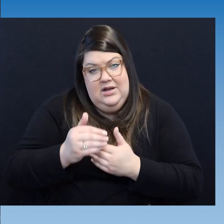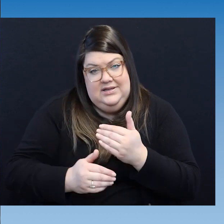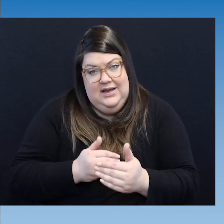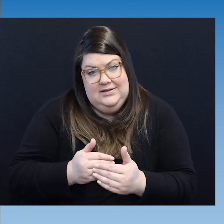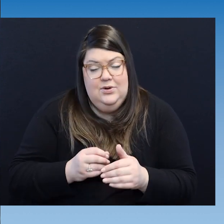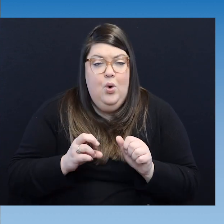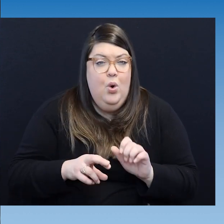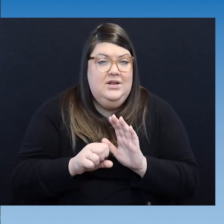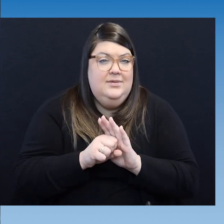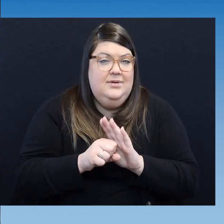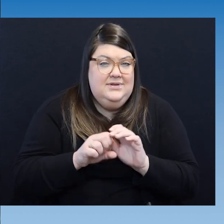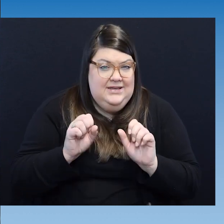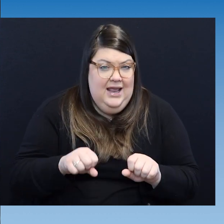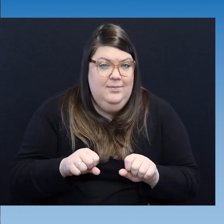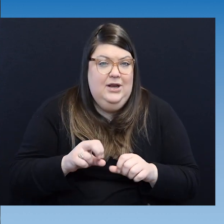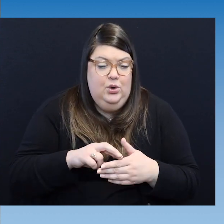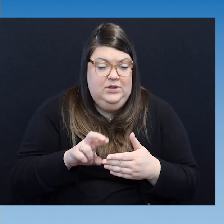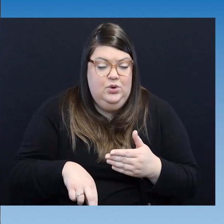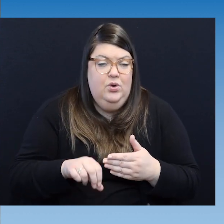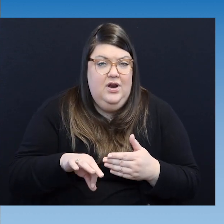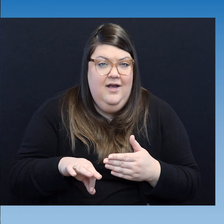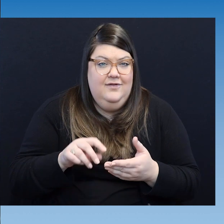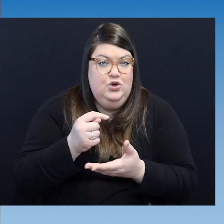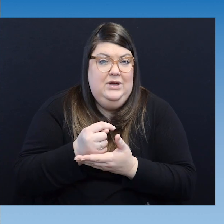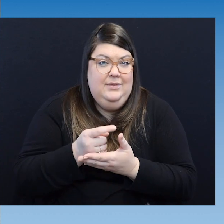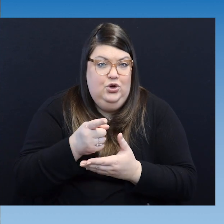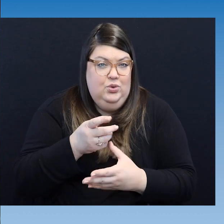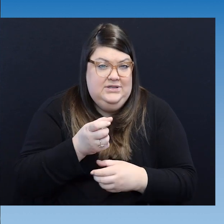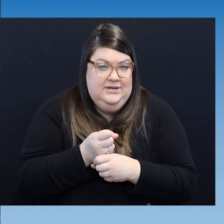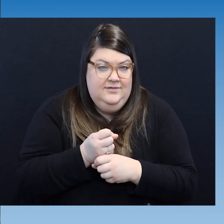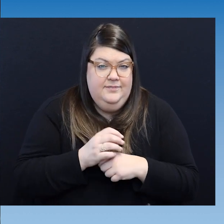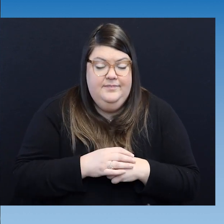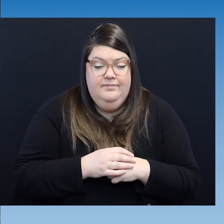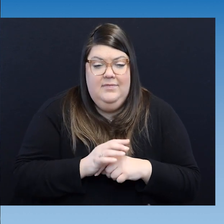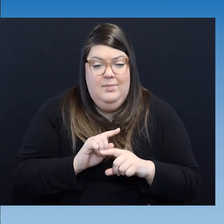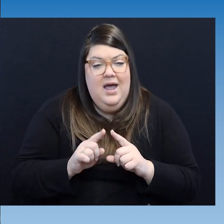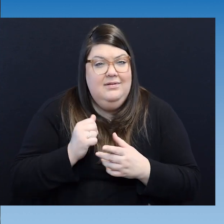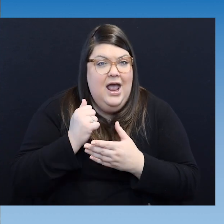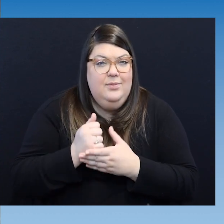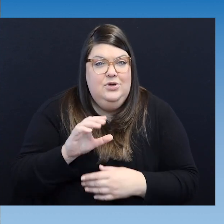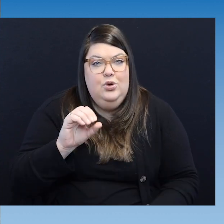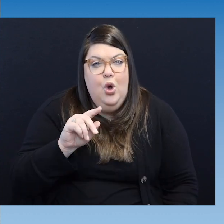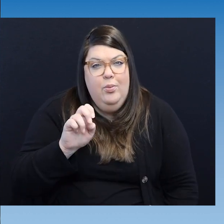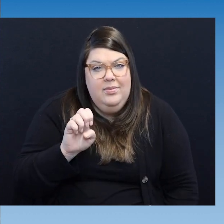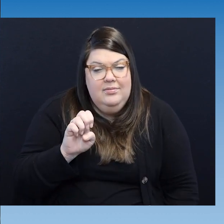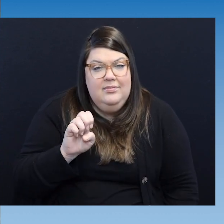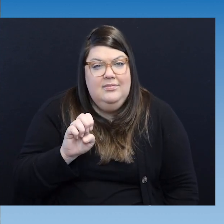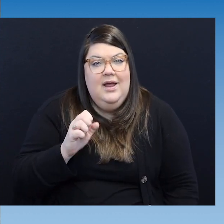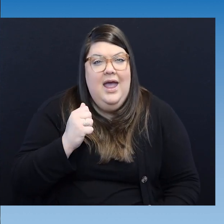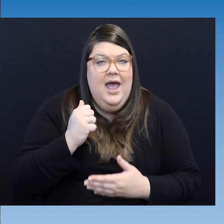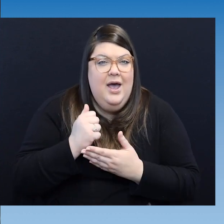symptoms can be a result of the treatment you're receiving. But it helps you to cope. It helps you to